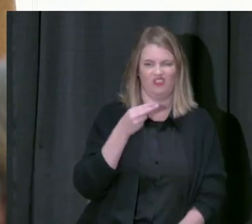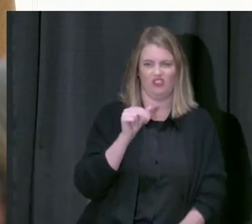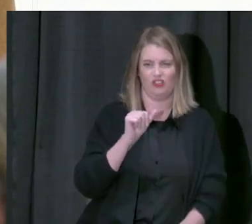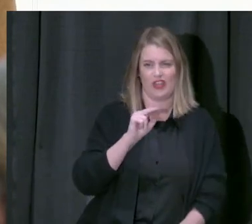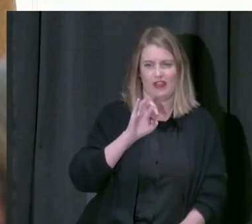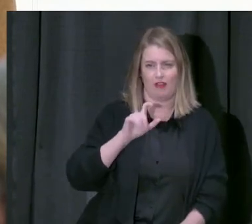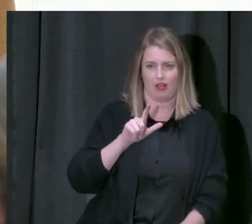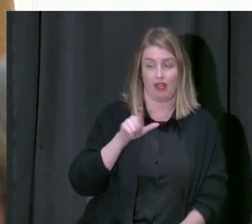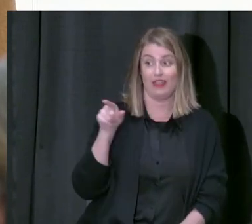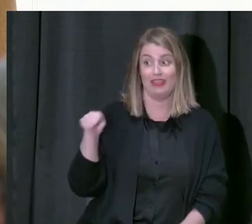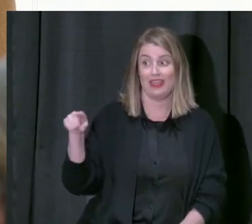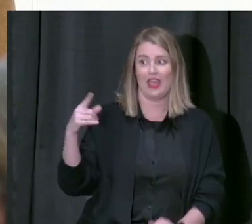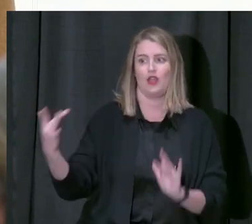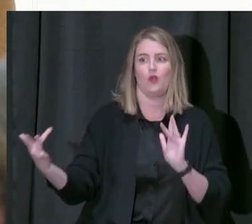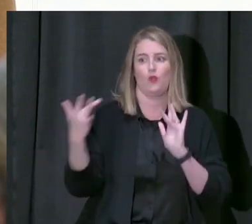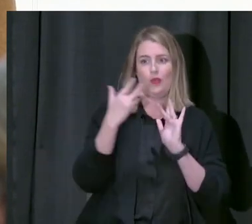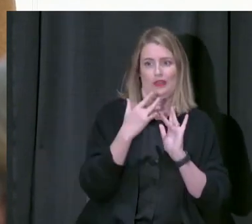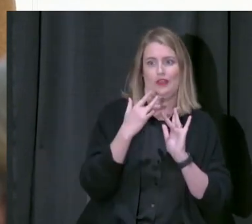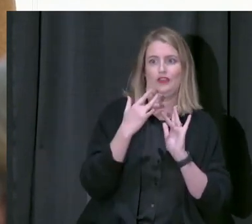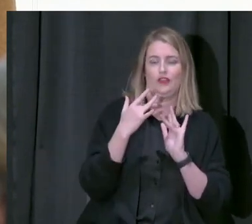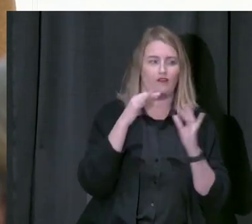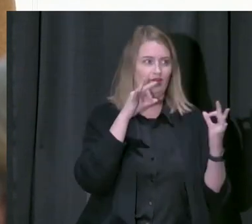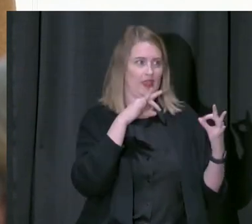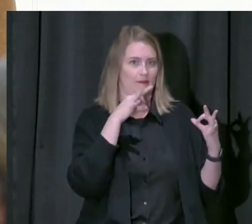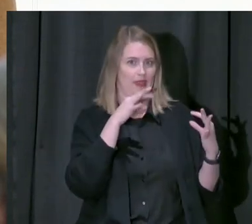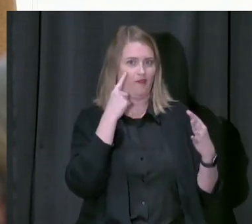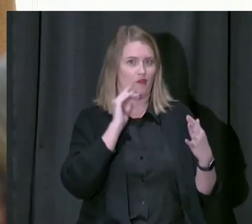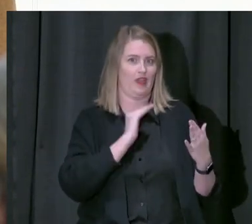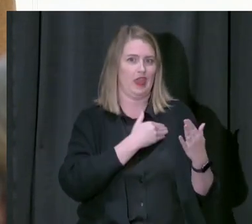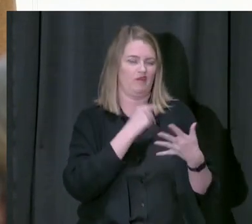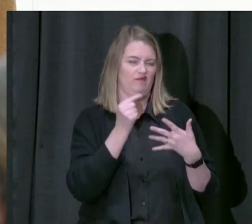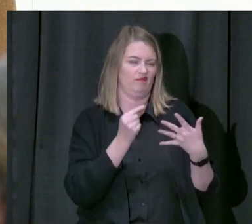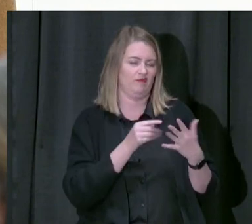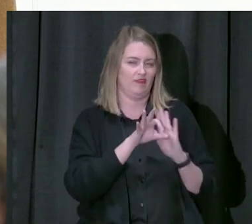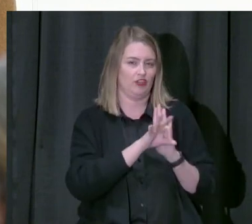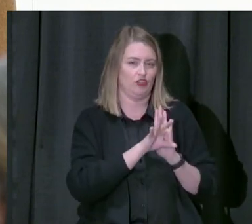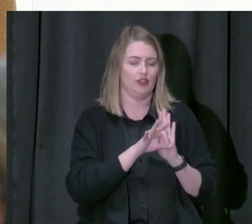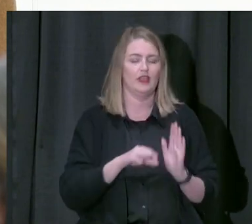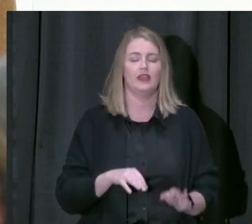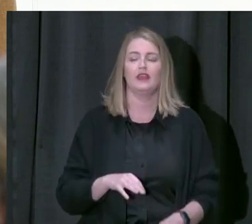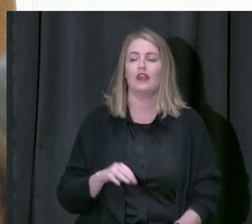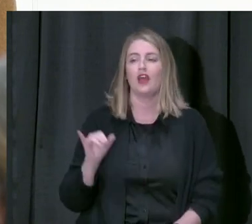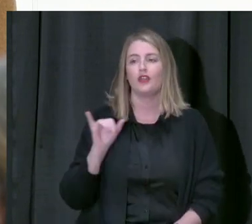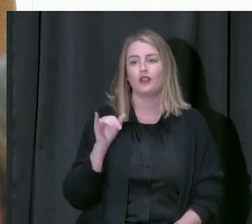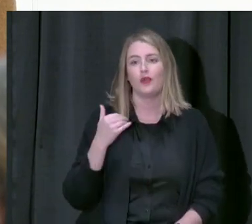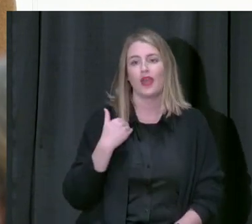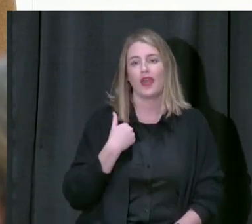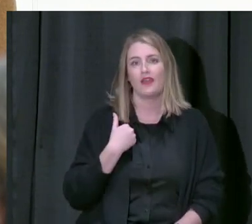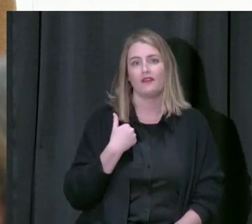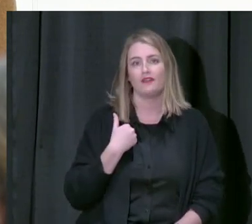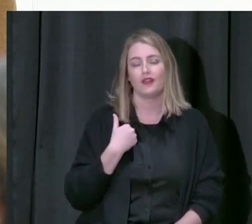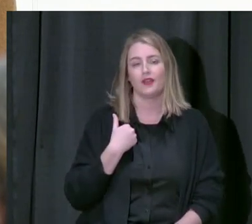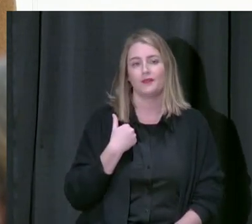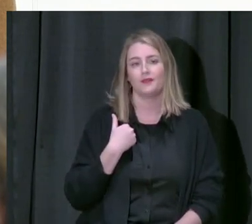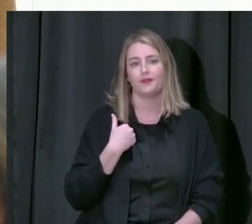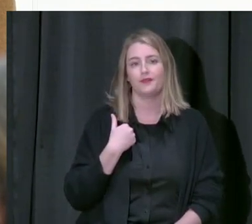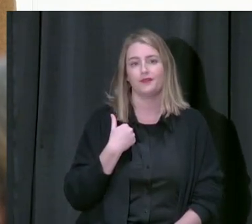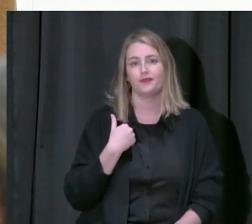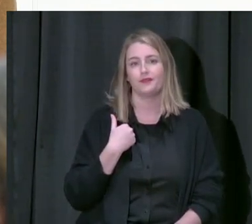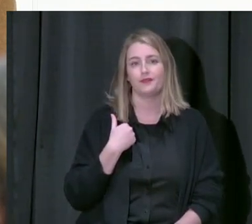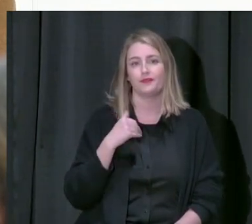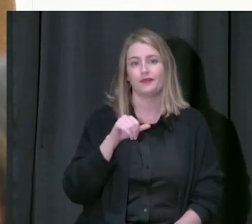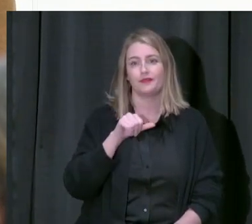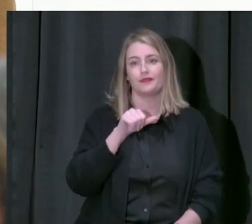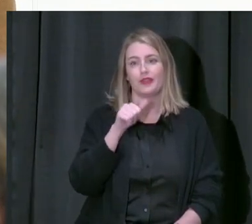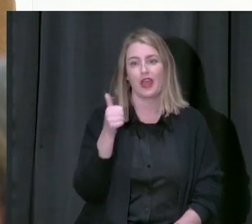reach to us to give feedback and inputs on our feature set. We also have closely track